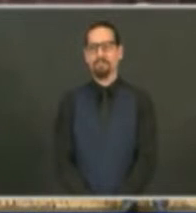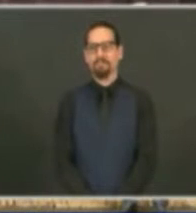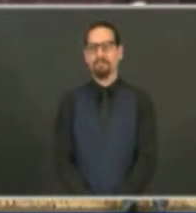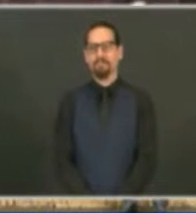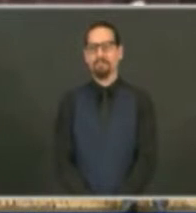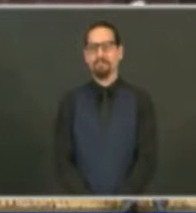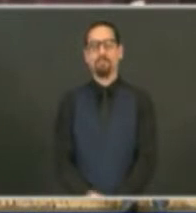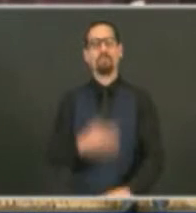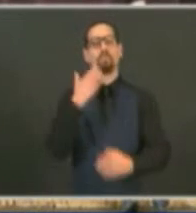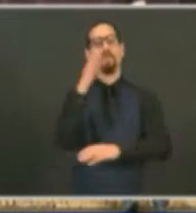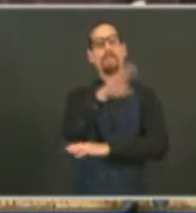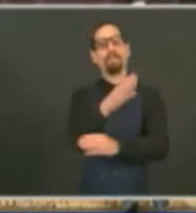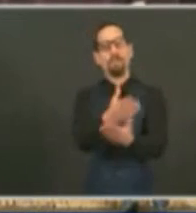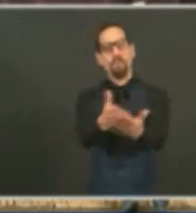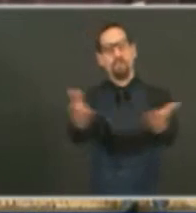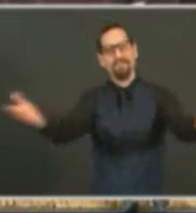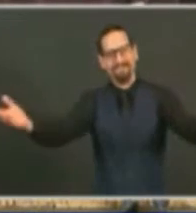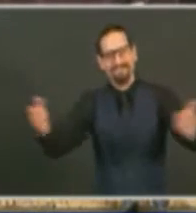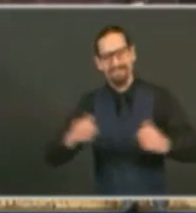Good afternoon.